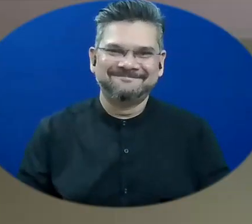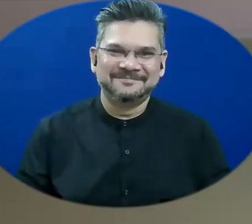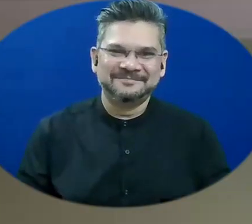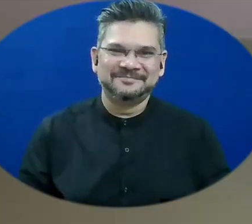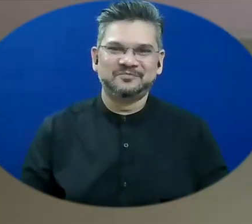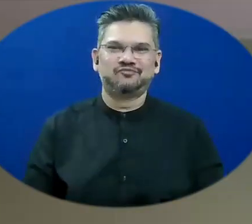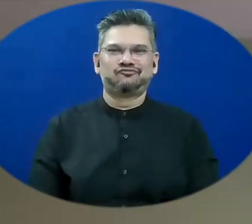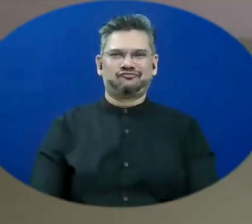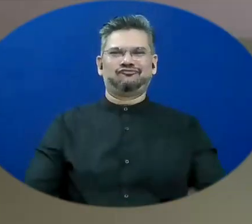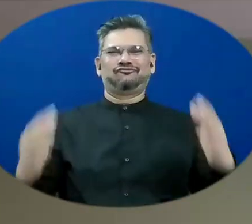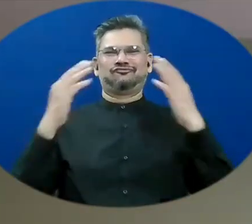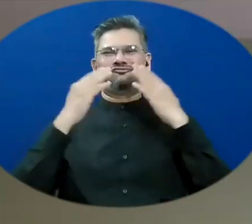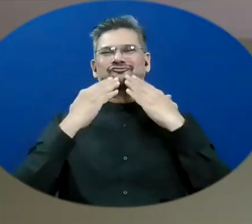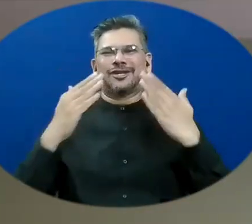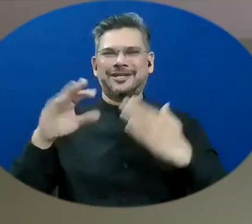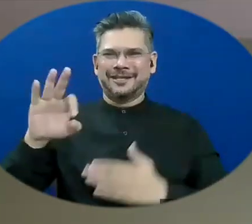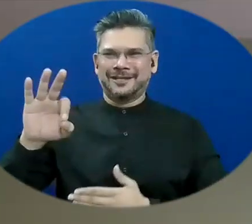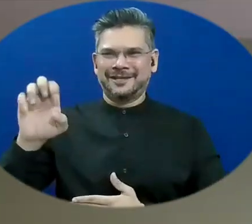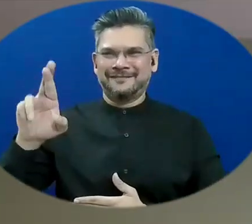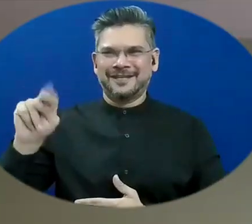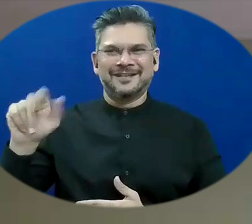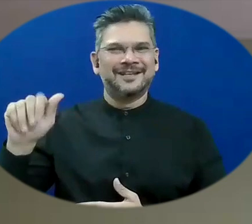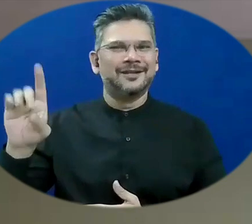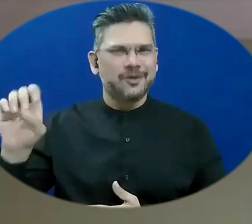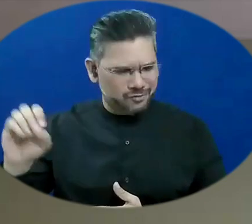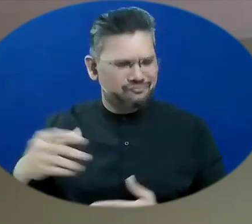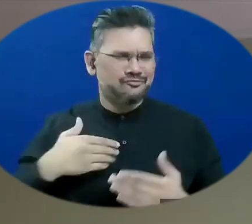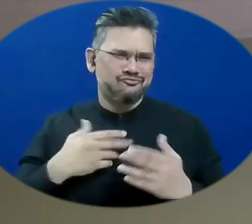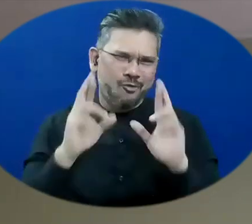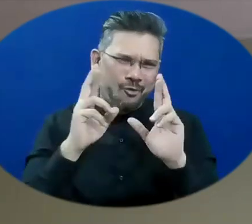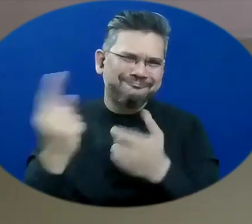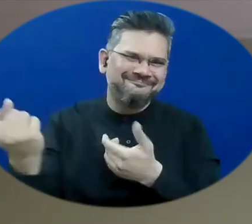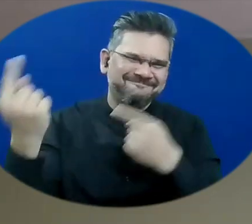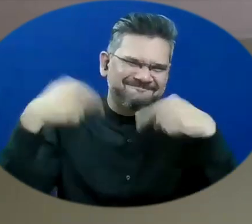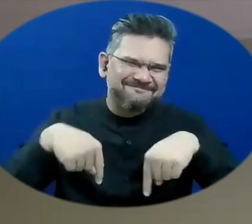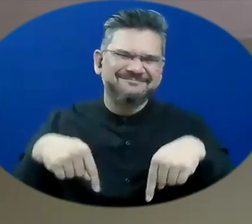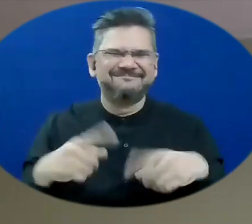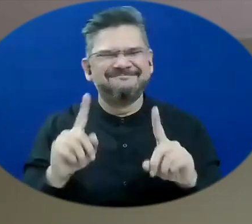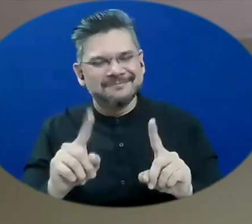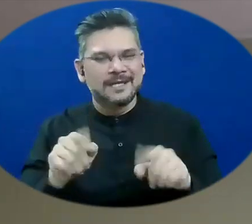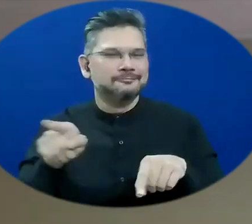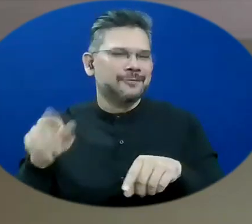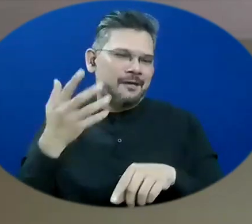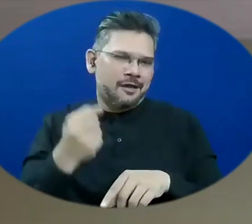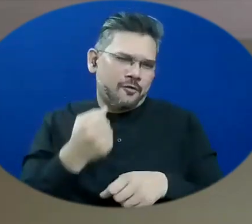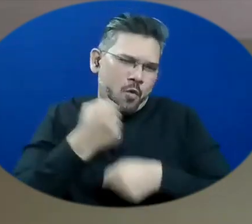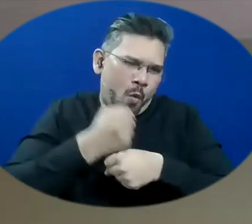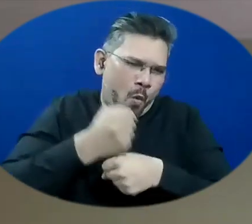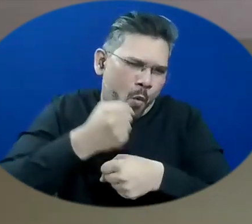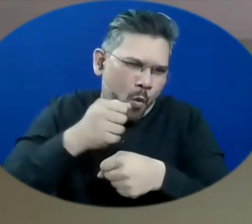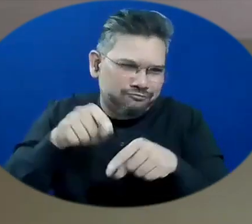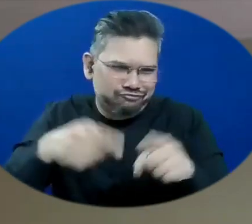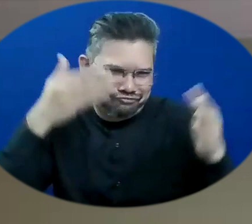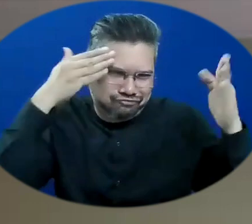Wow, thank you, Fernando. I wish he could be here with us, but he is, of course, working on the road in exactly this mission. So I heard the